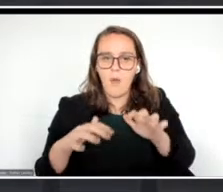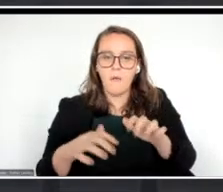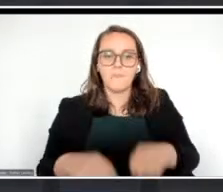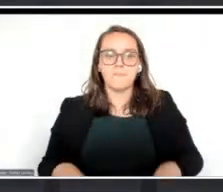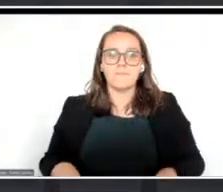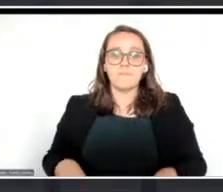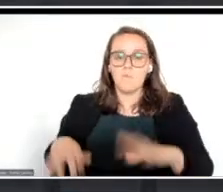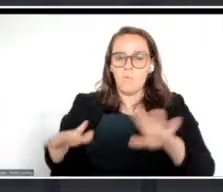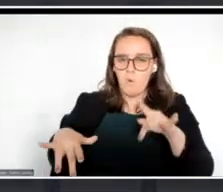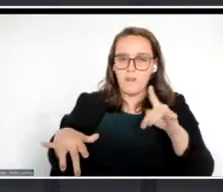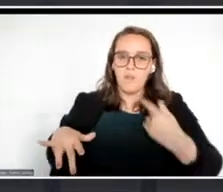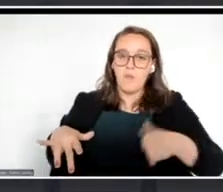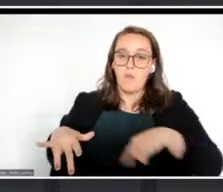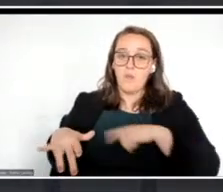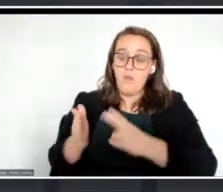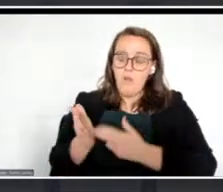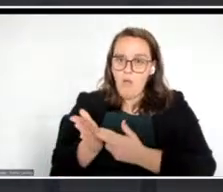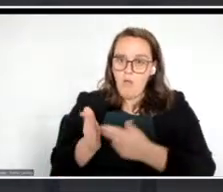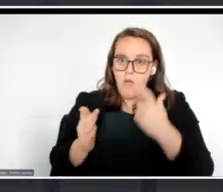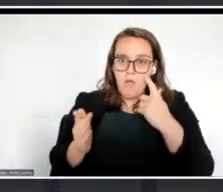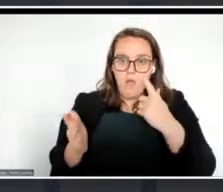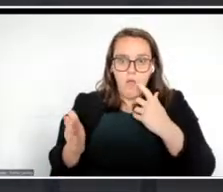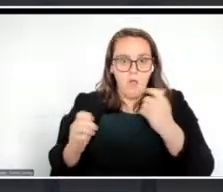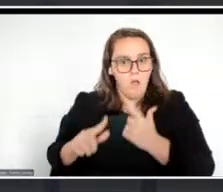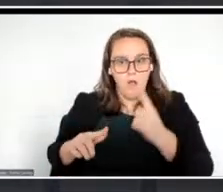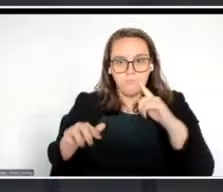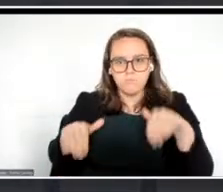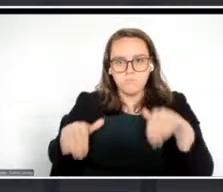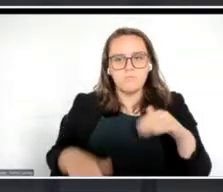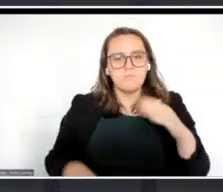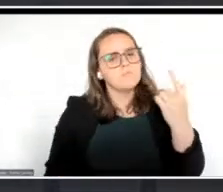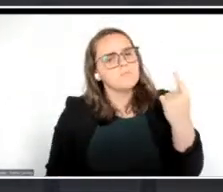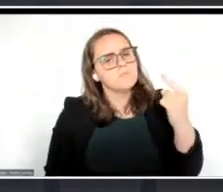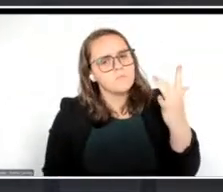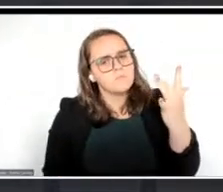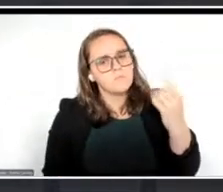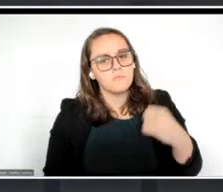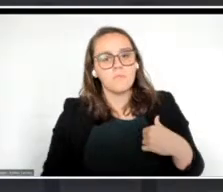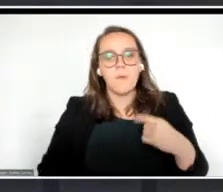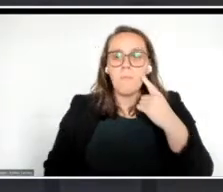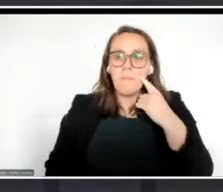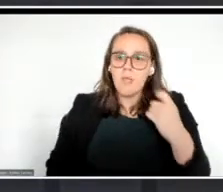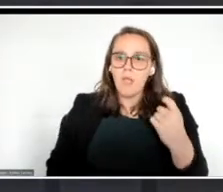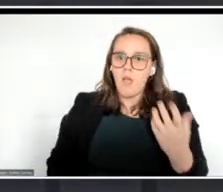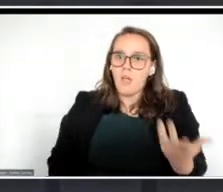a state of shock. Because why? Because it just,